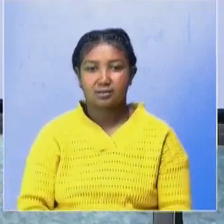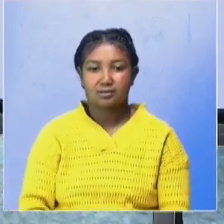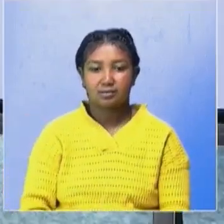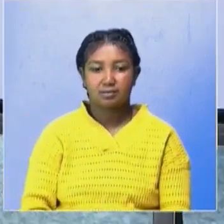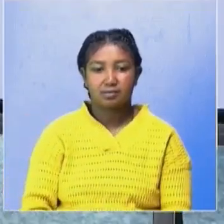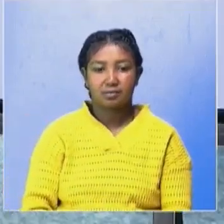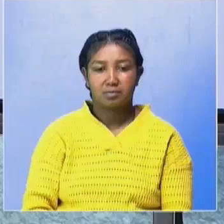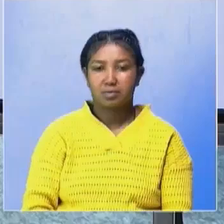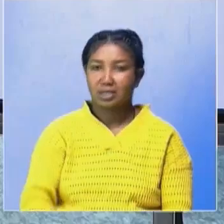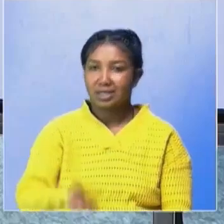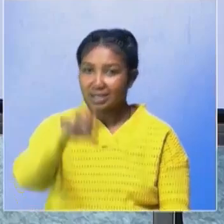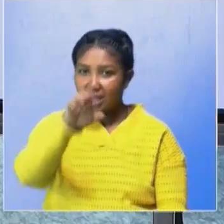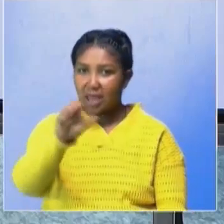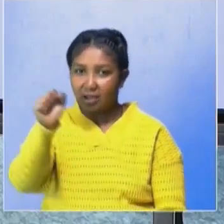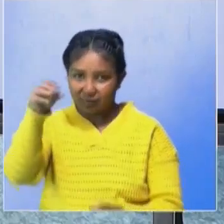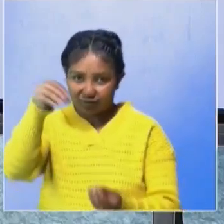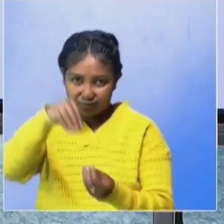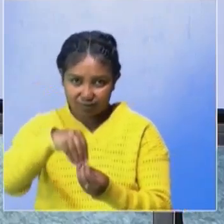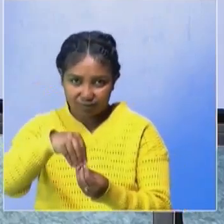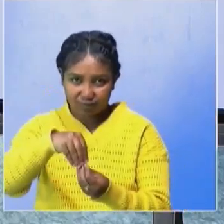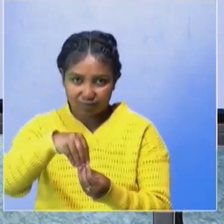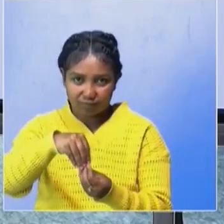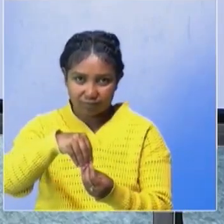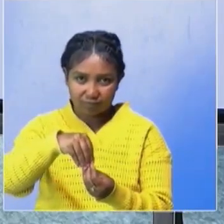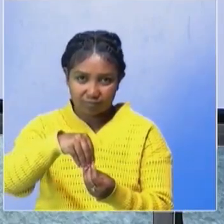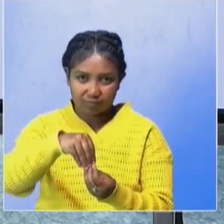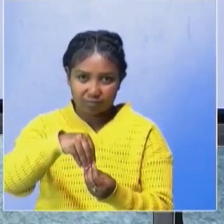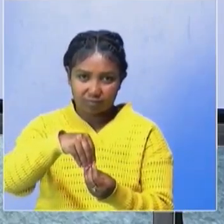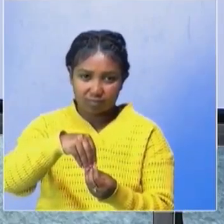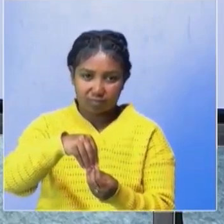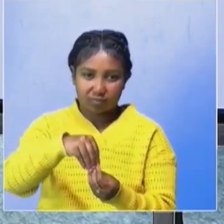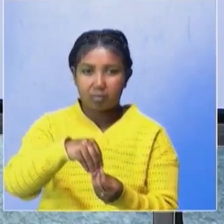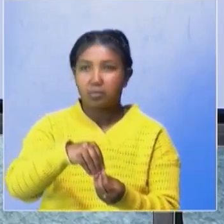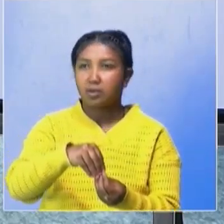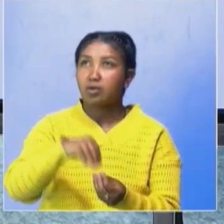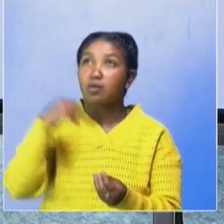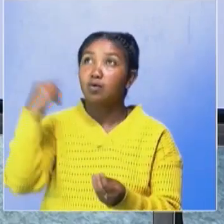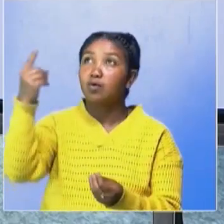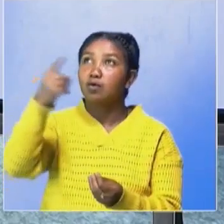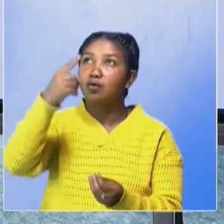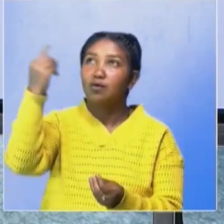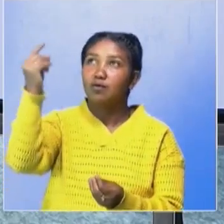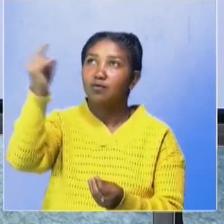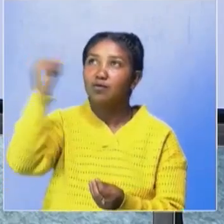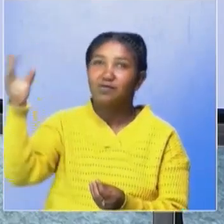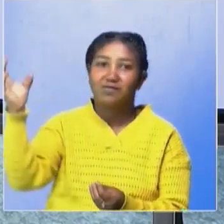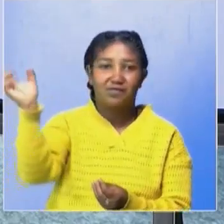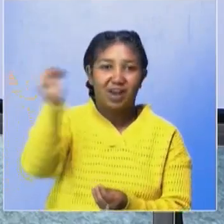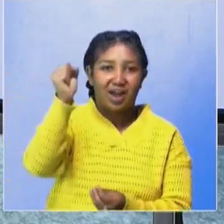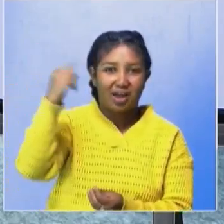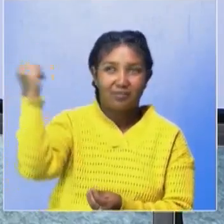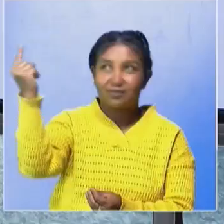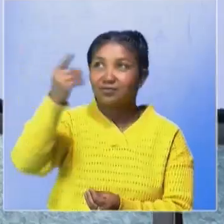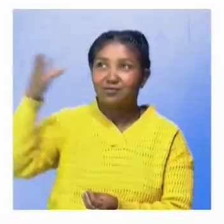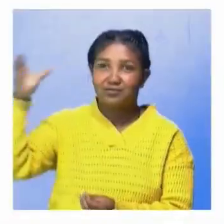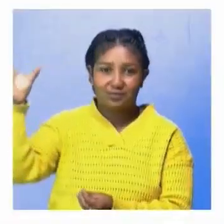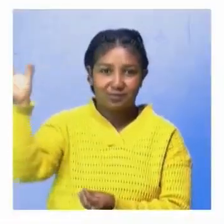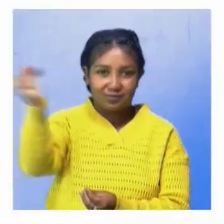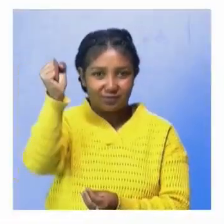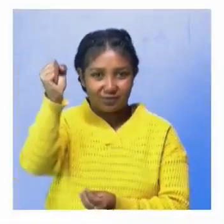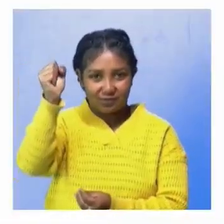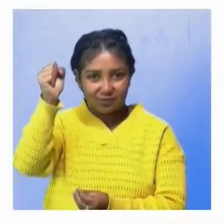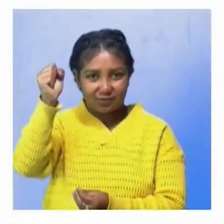Add what? ES, catches. Maybe like the fly. He catches the fly, for example. He catches